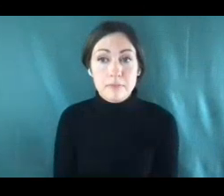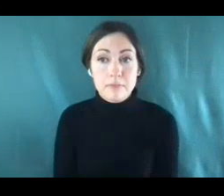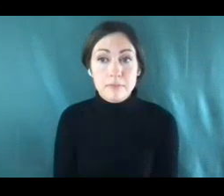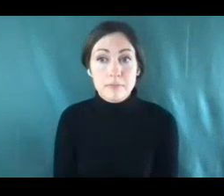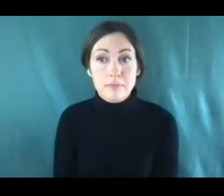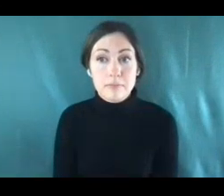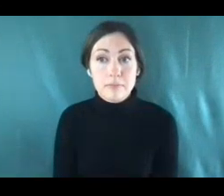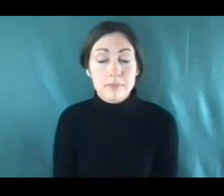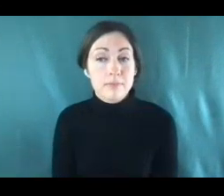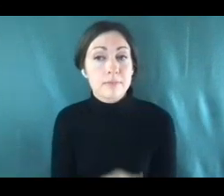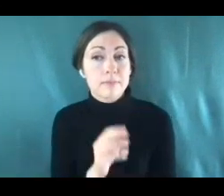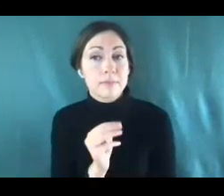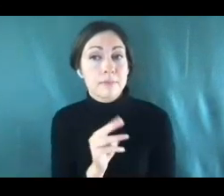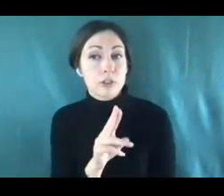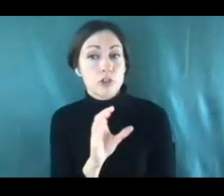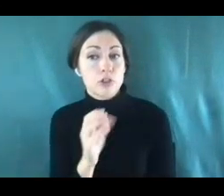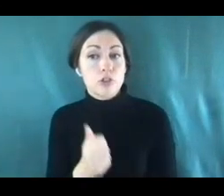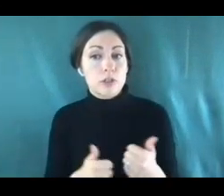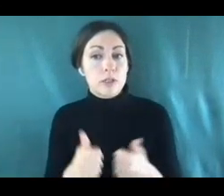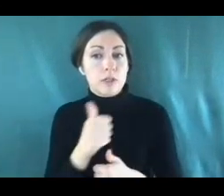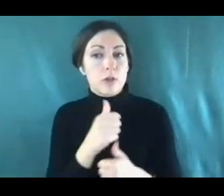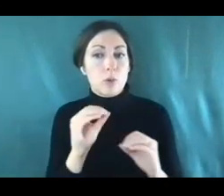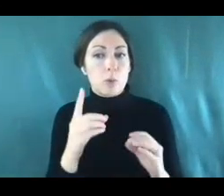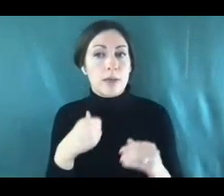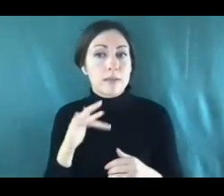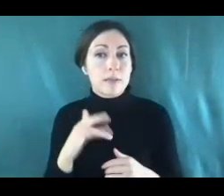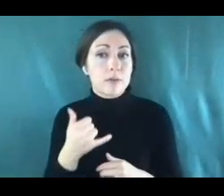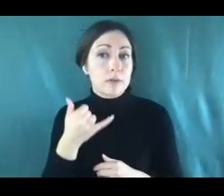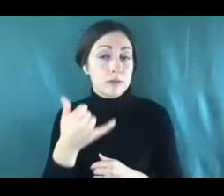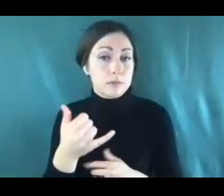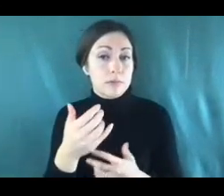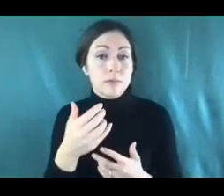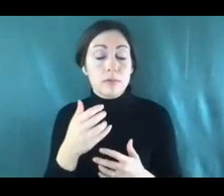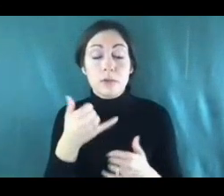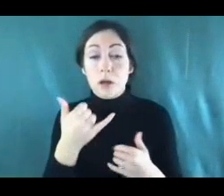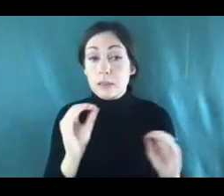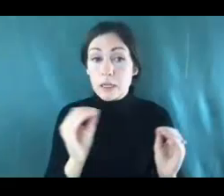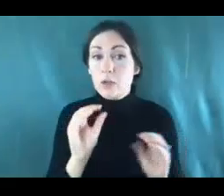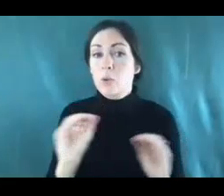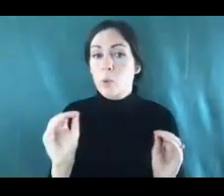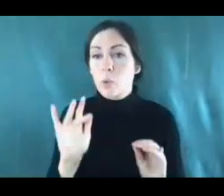Mr. Chair, at this time, no one has their hand raised and no one has joined the call via phone.